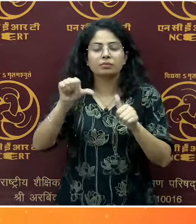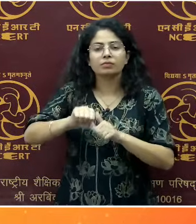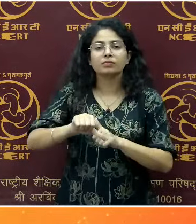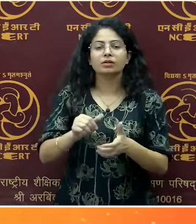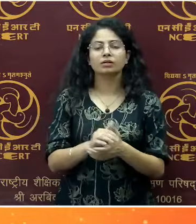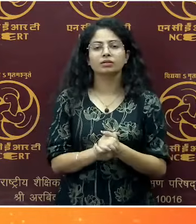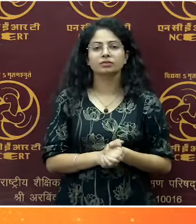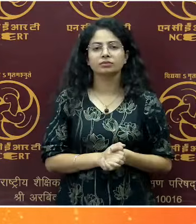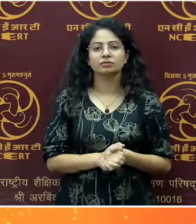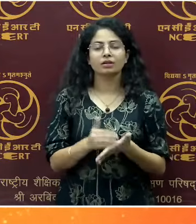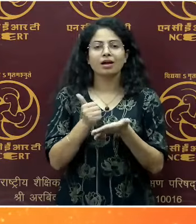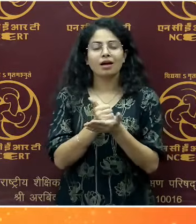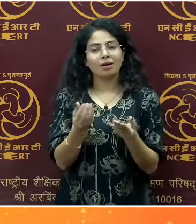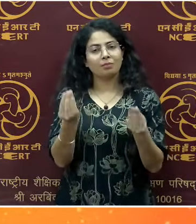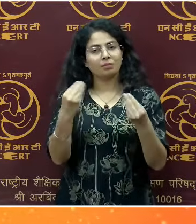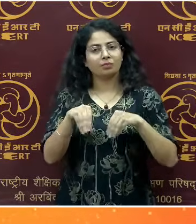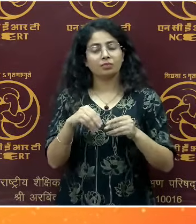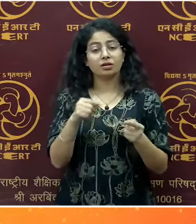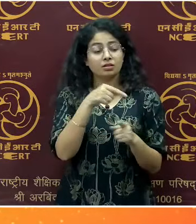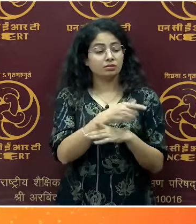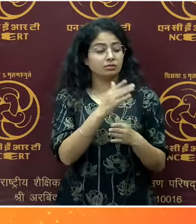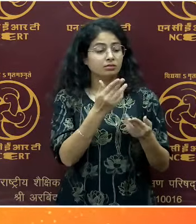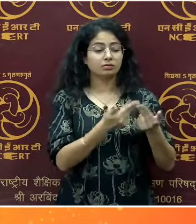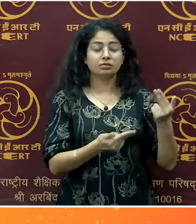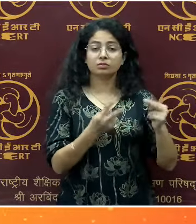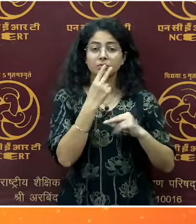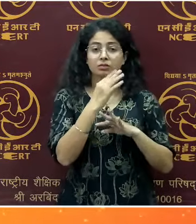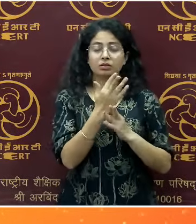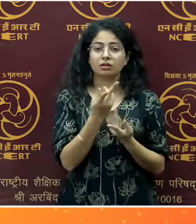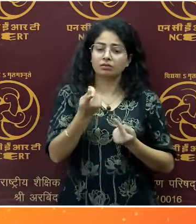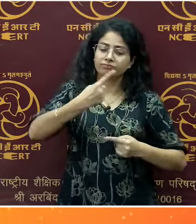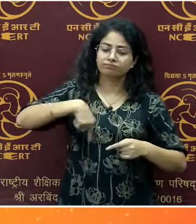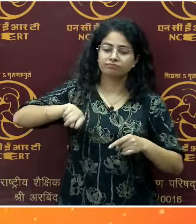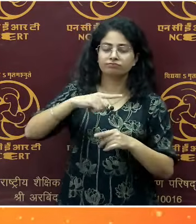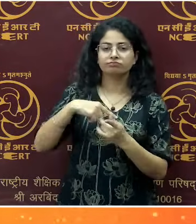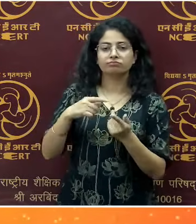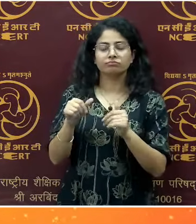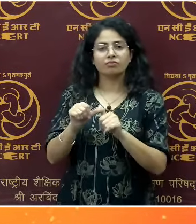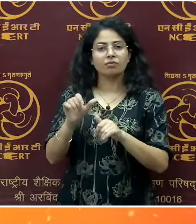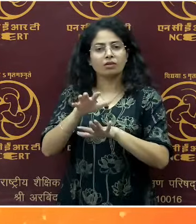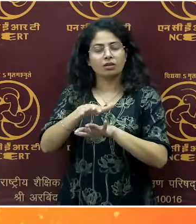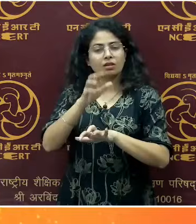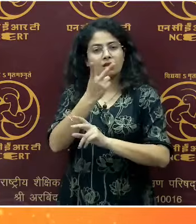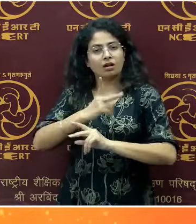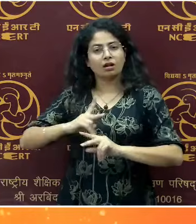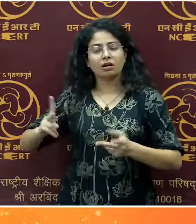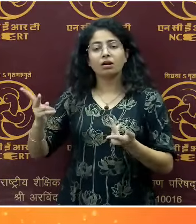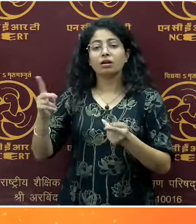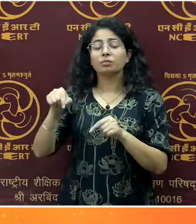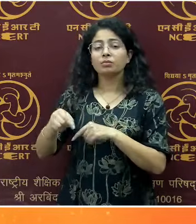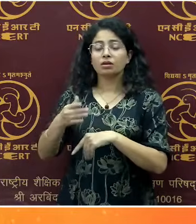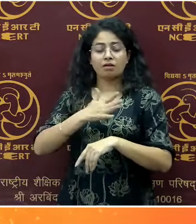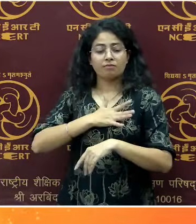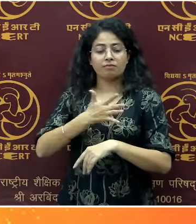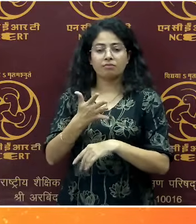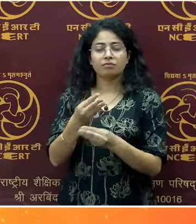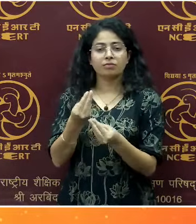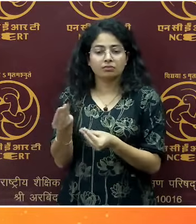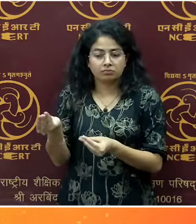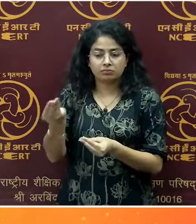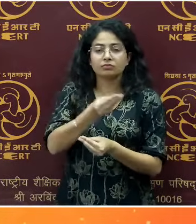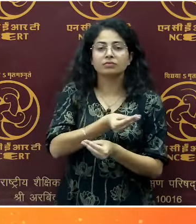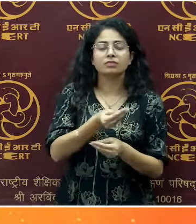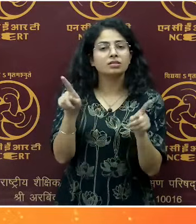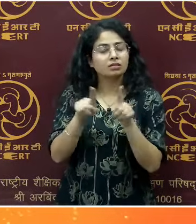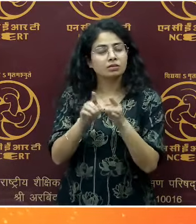you can see in the story. All the animals, they contributed, they bought fresh leaves for the old stag.